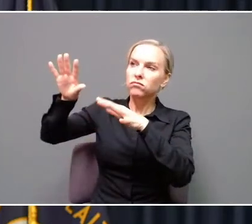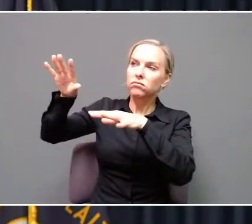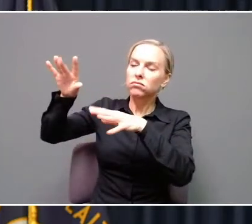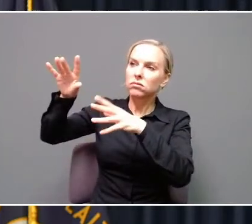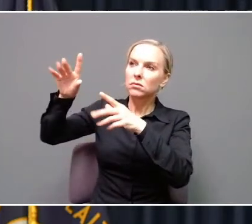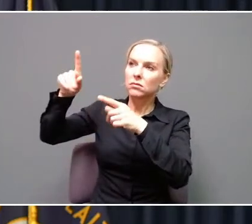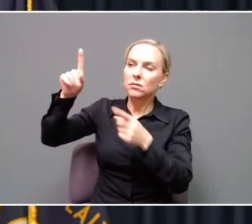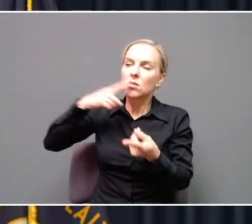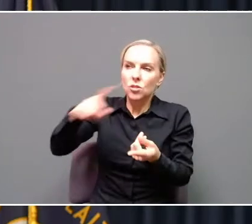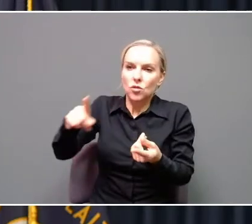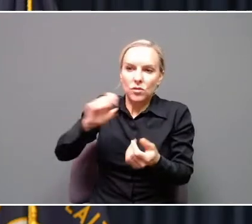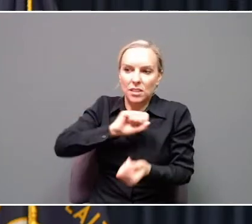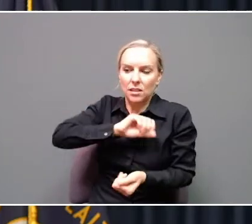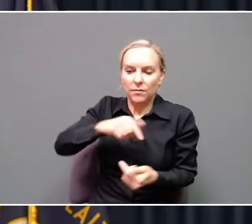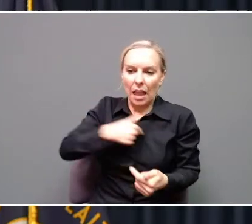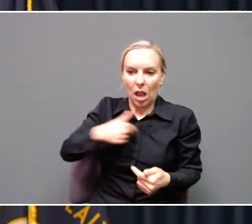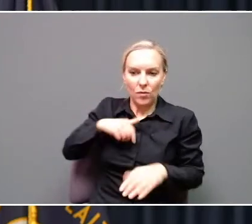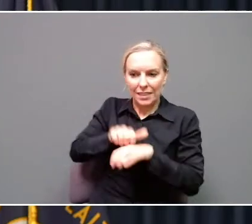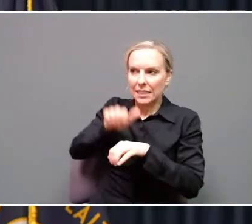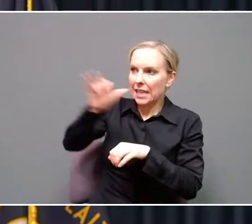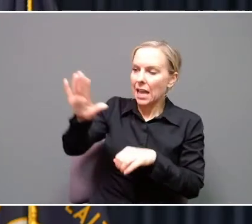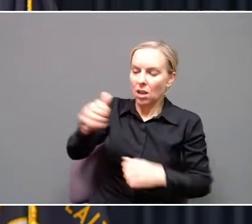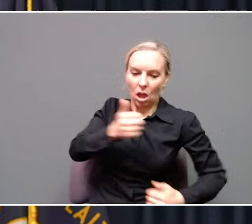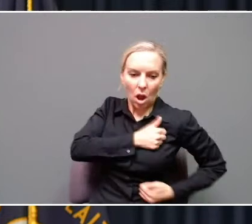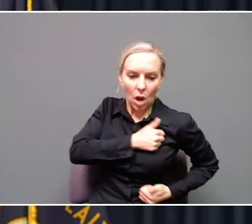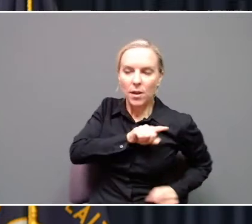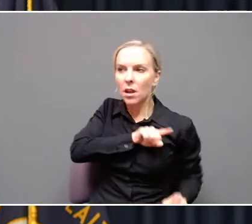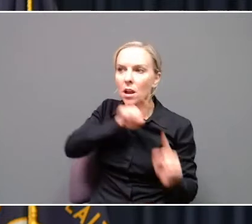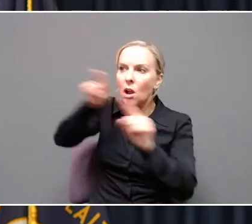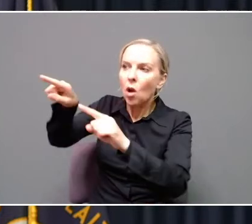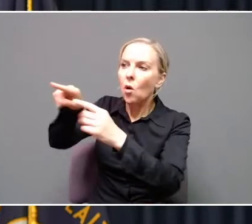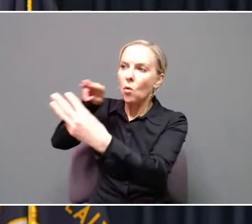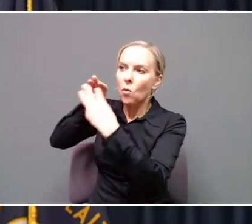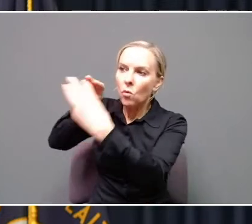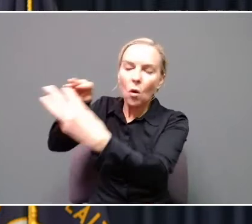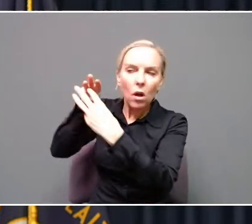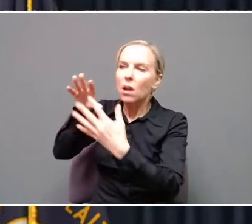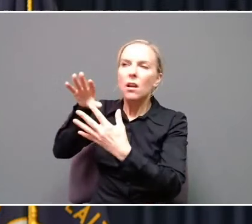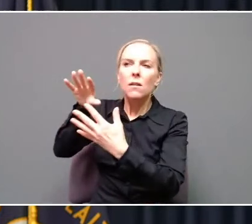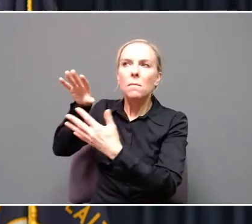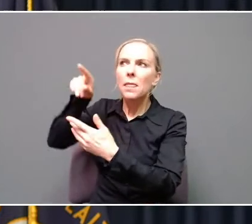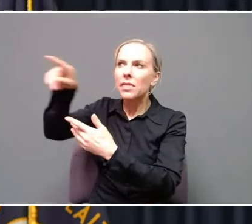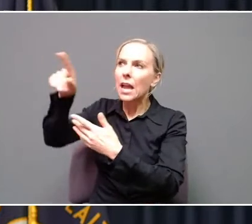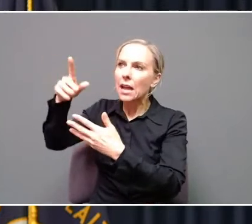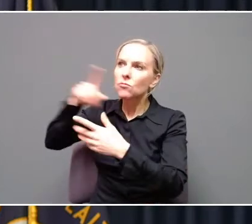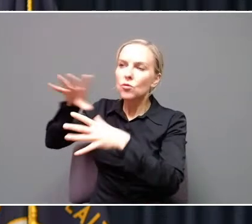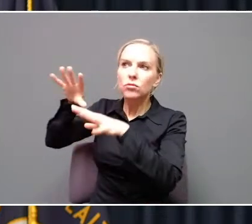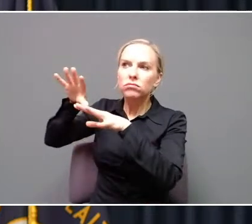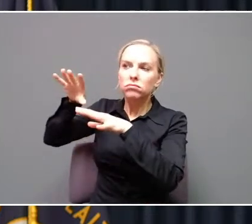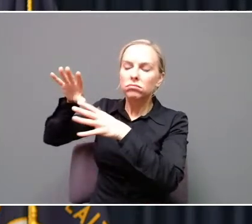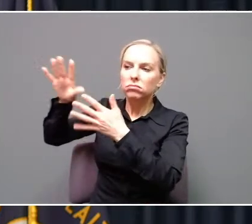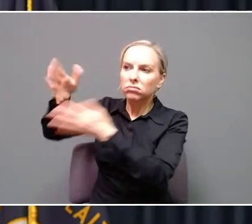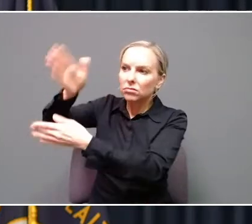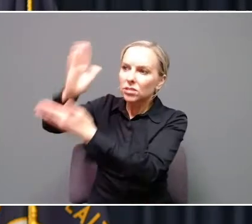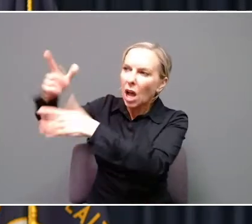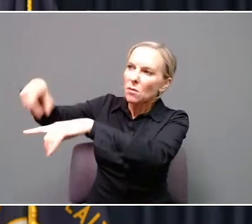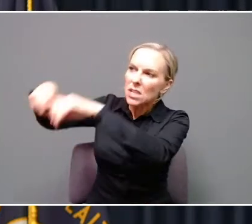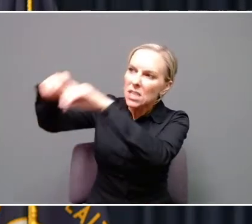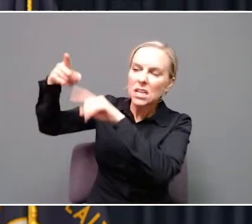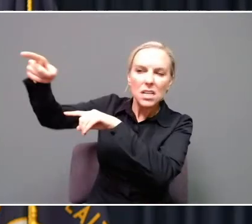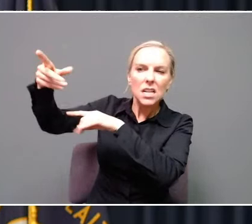sons and daughters, but we are being asked to endure some economic hardship to ensure that we